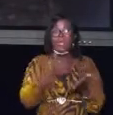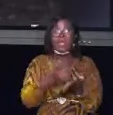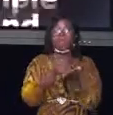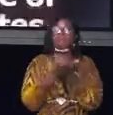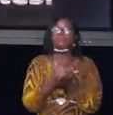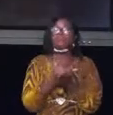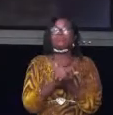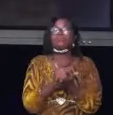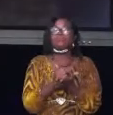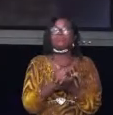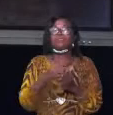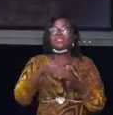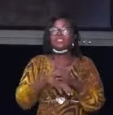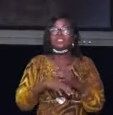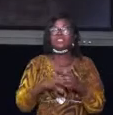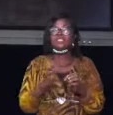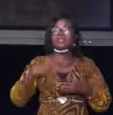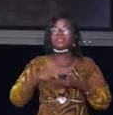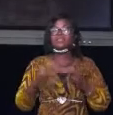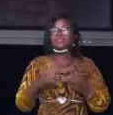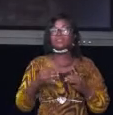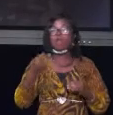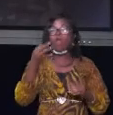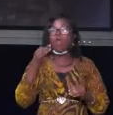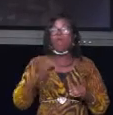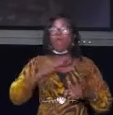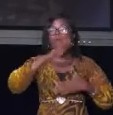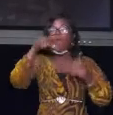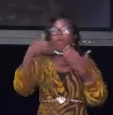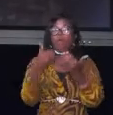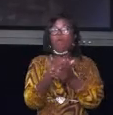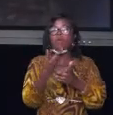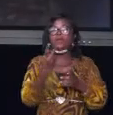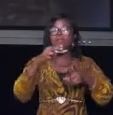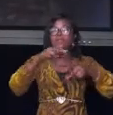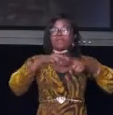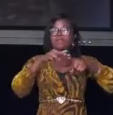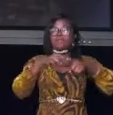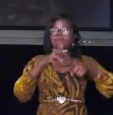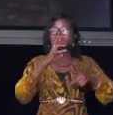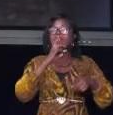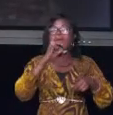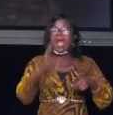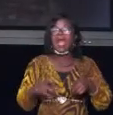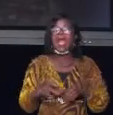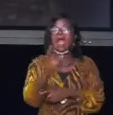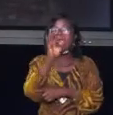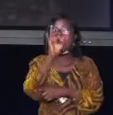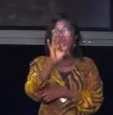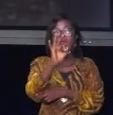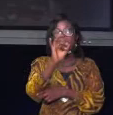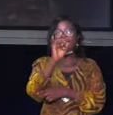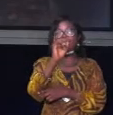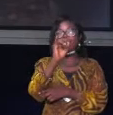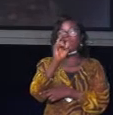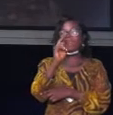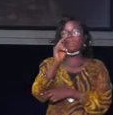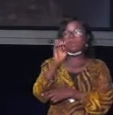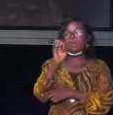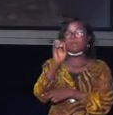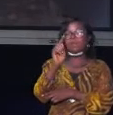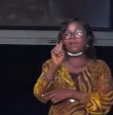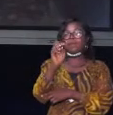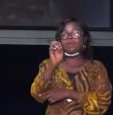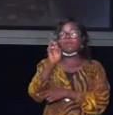verbs. In effect, the simple present tense and the simple past tense of all verbs